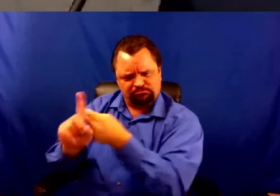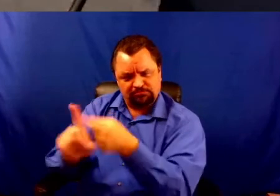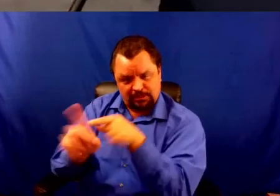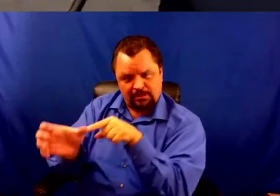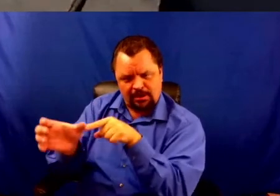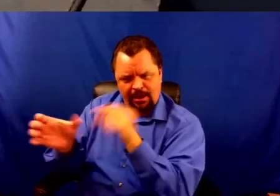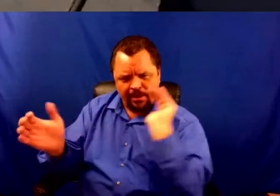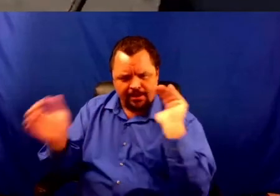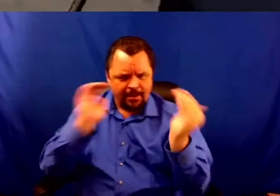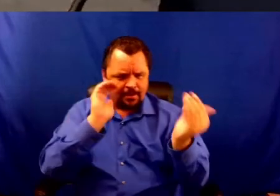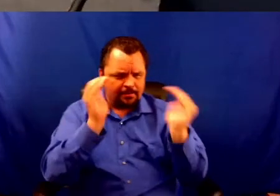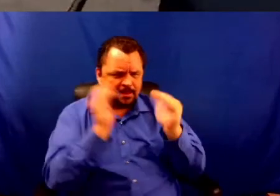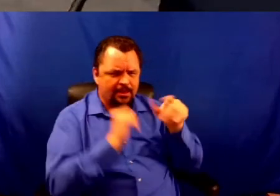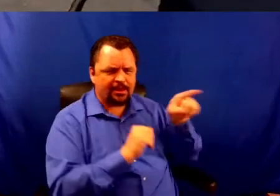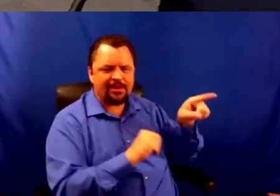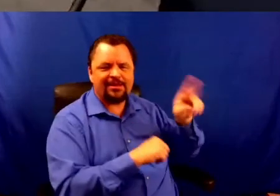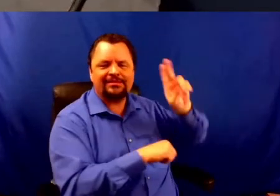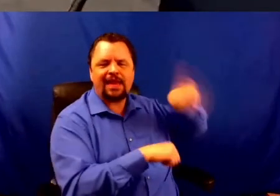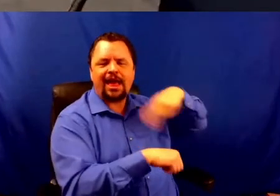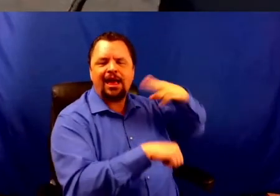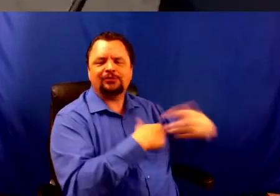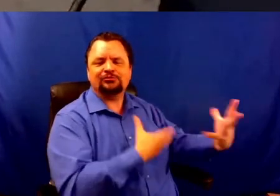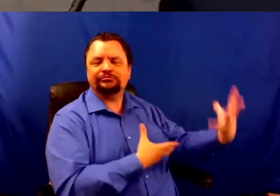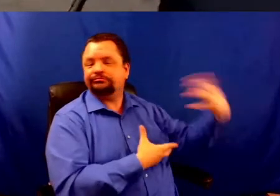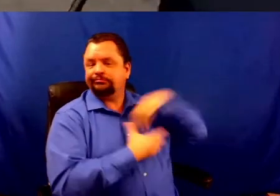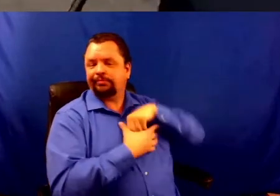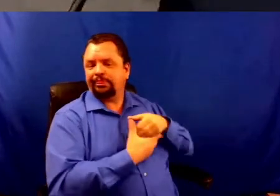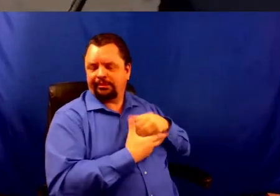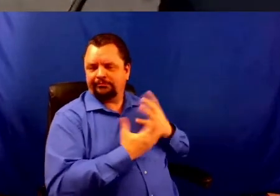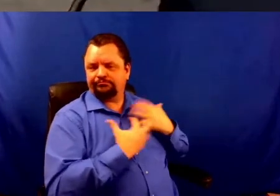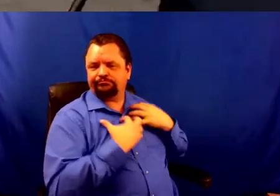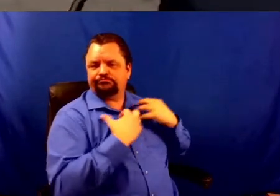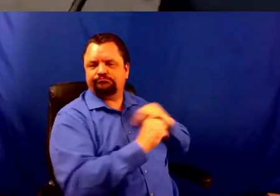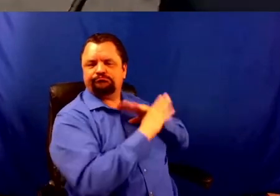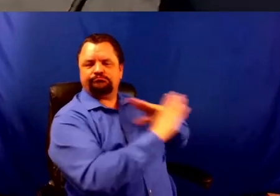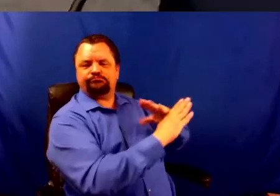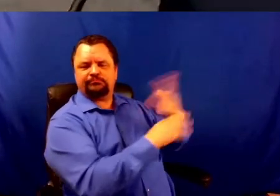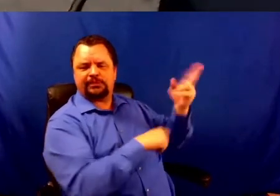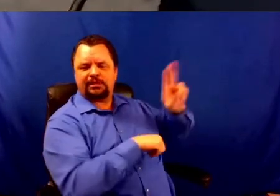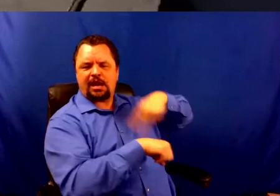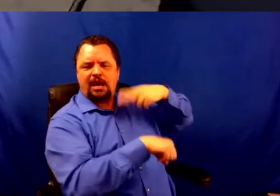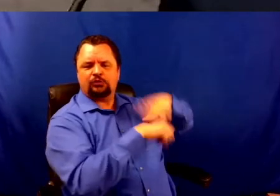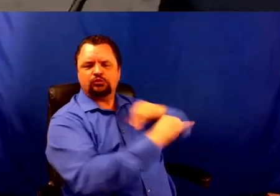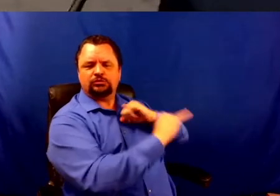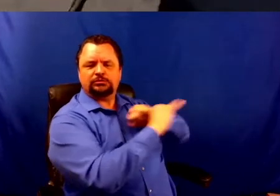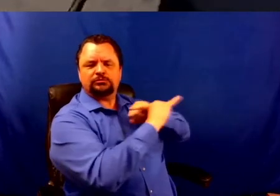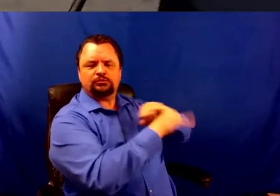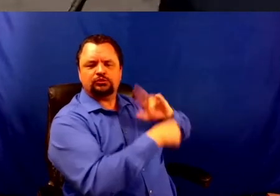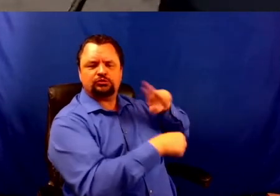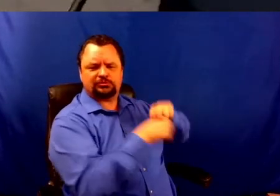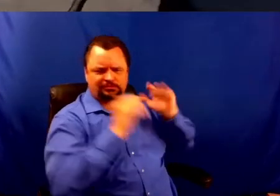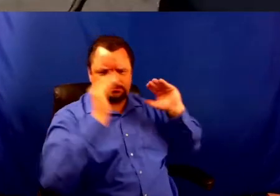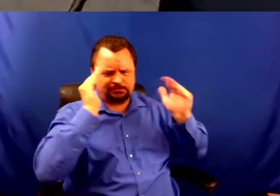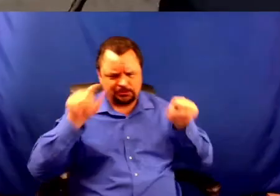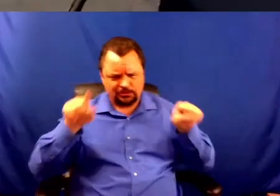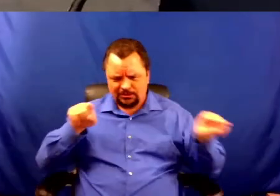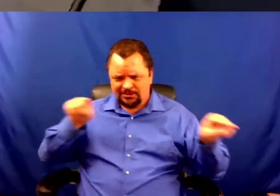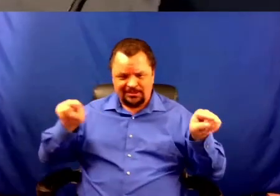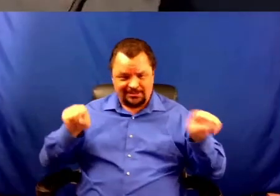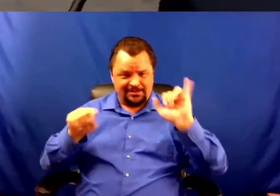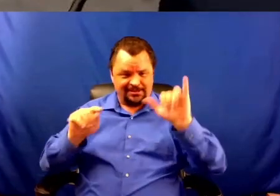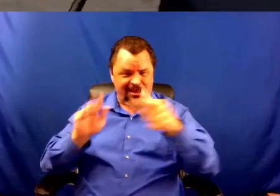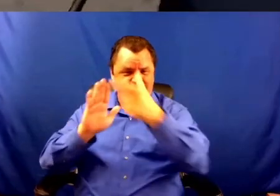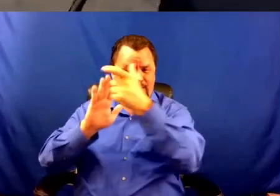And then when compared to the natural immunity, there is some conversation